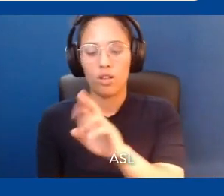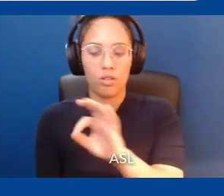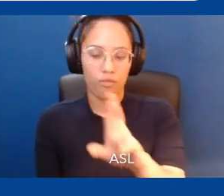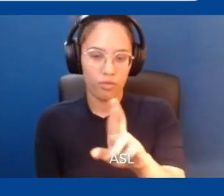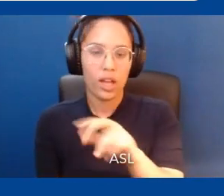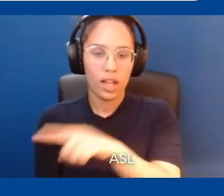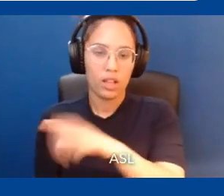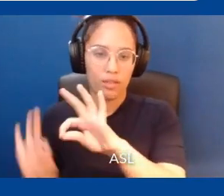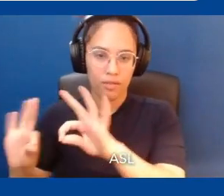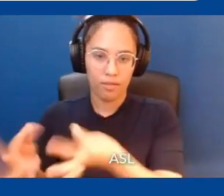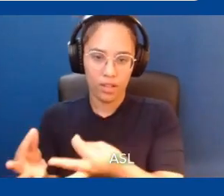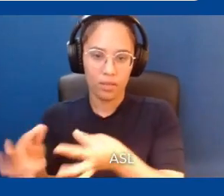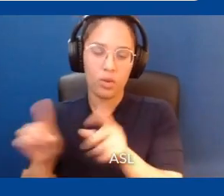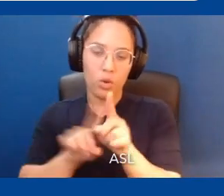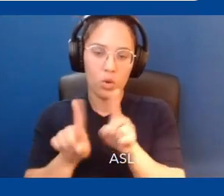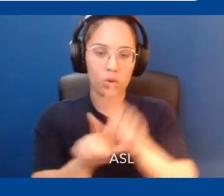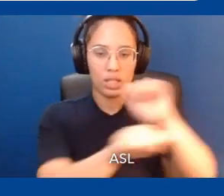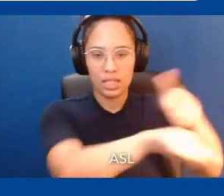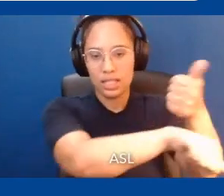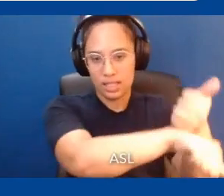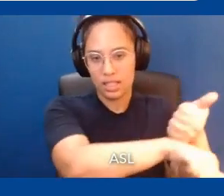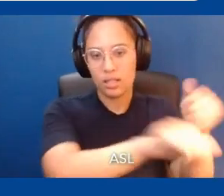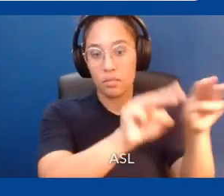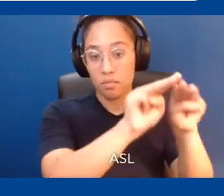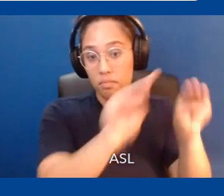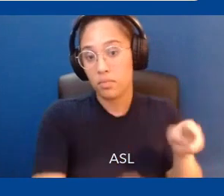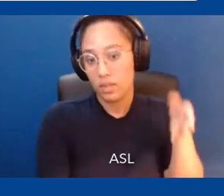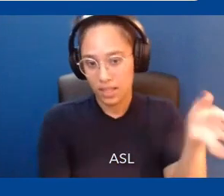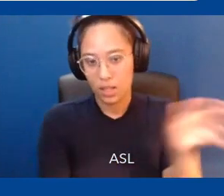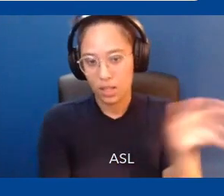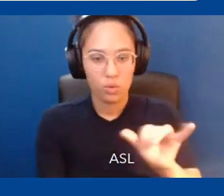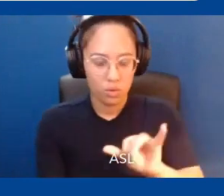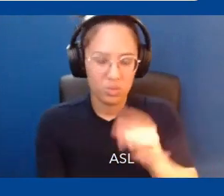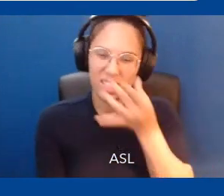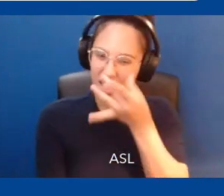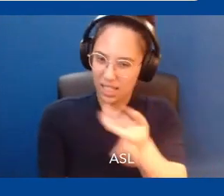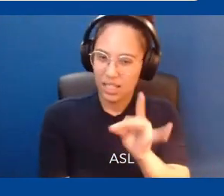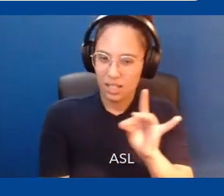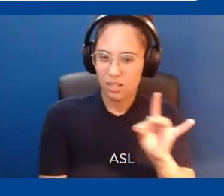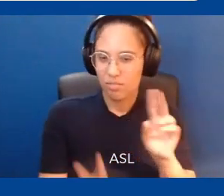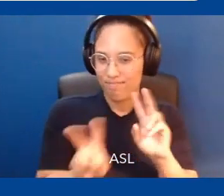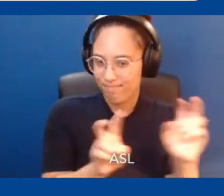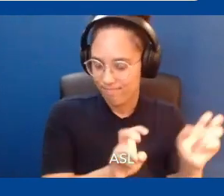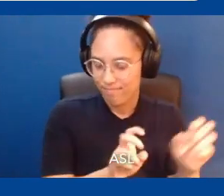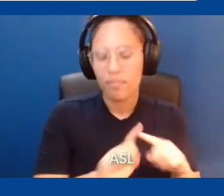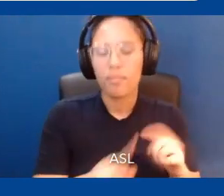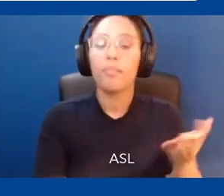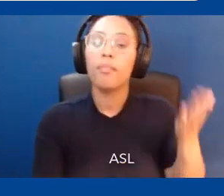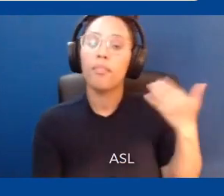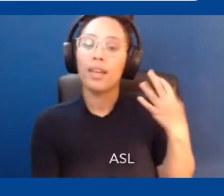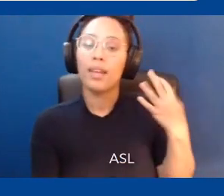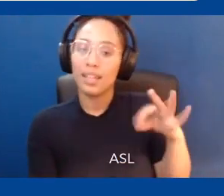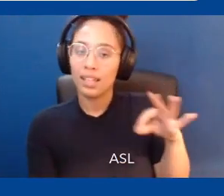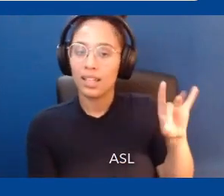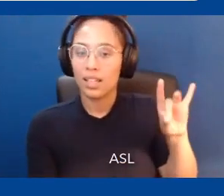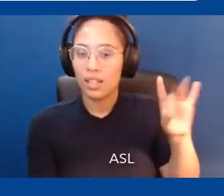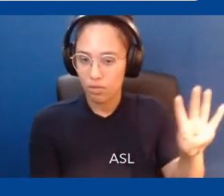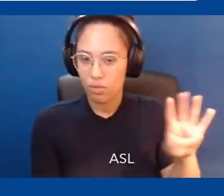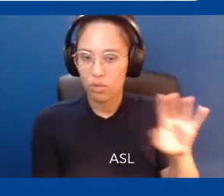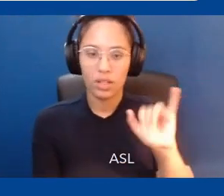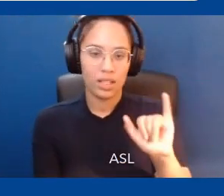very interesting subject actually. But in 1984, the Indonesian authorities actually